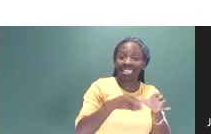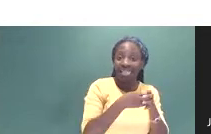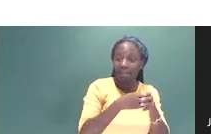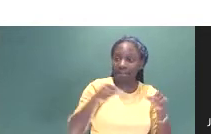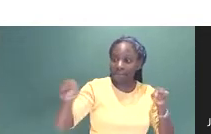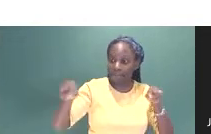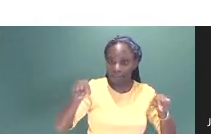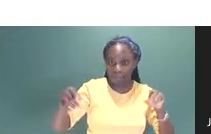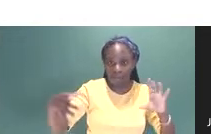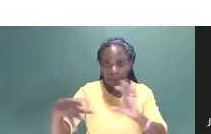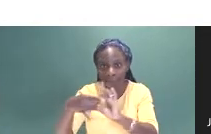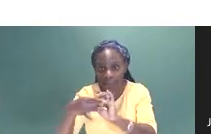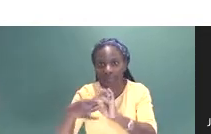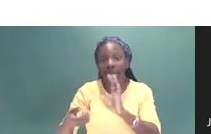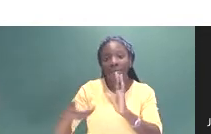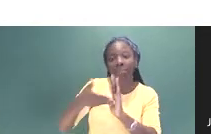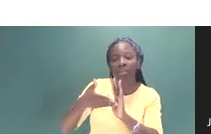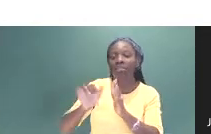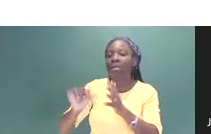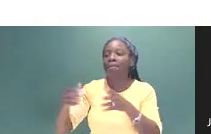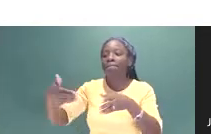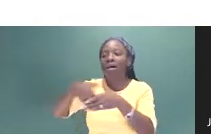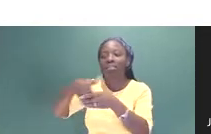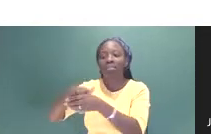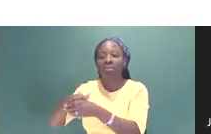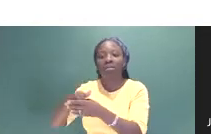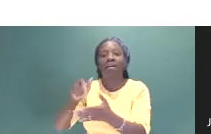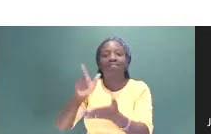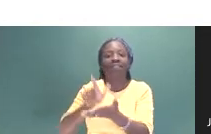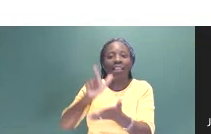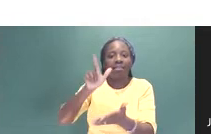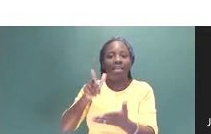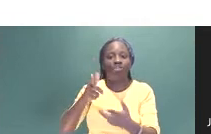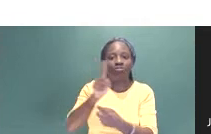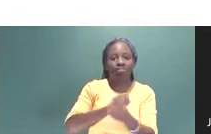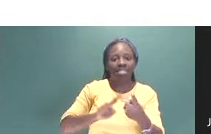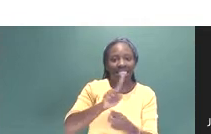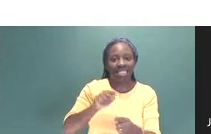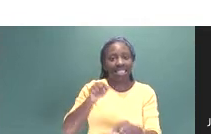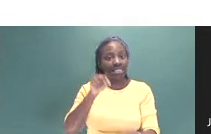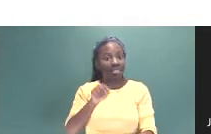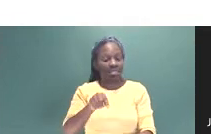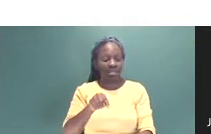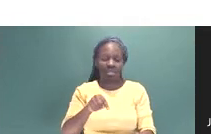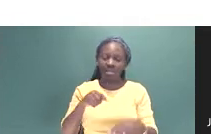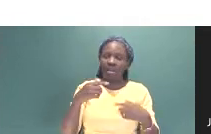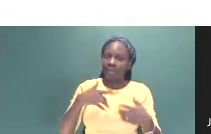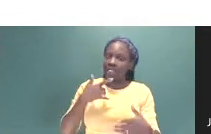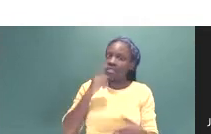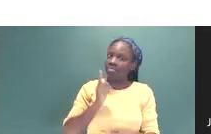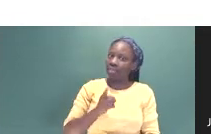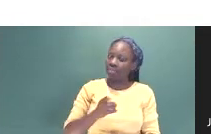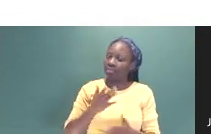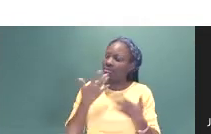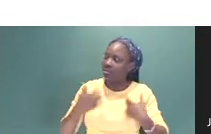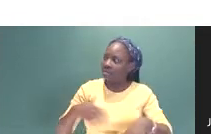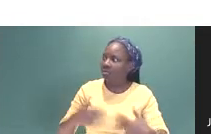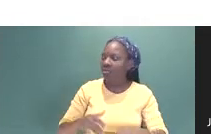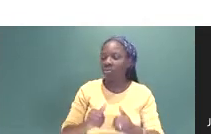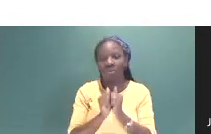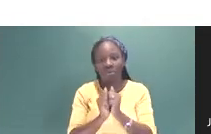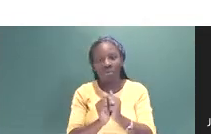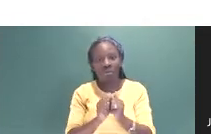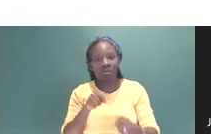some participant validation meetings. And for me that was a very rewarding part of the research process, and it was really it